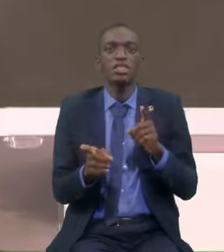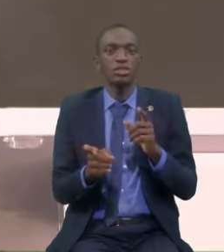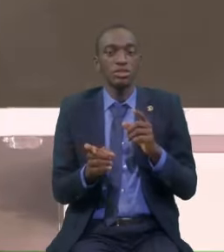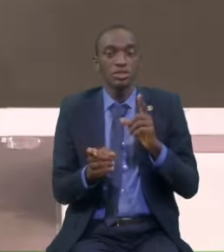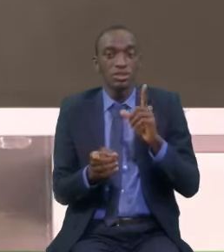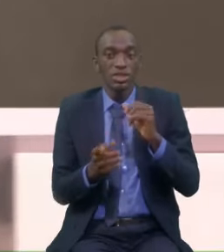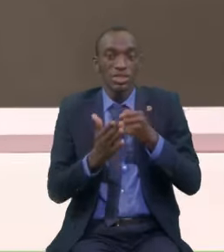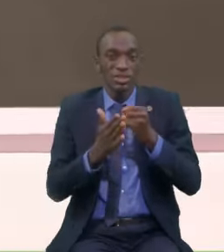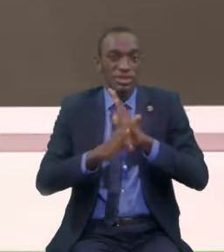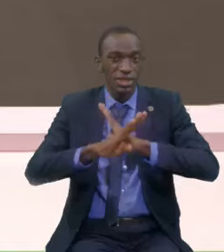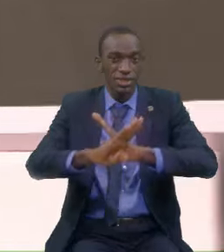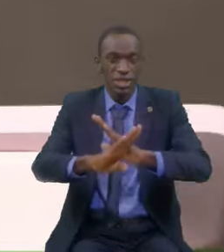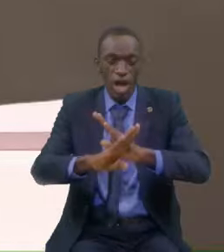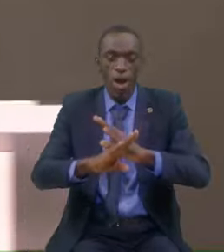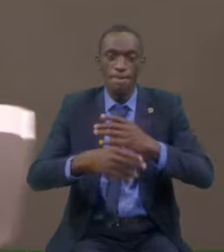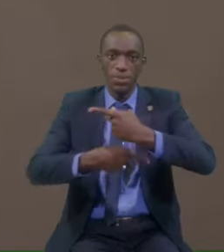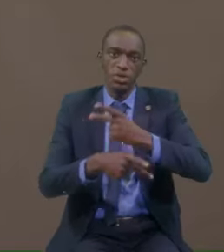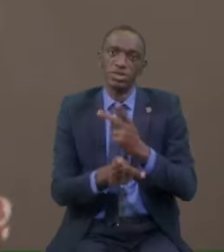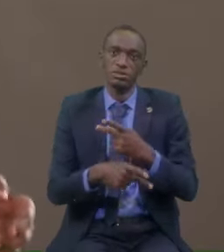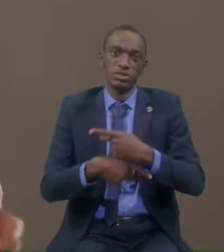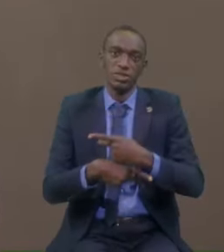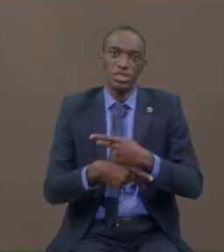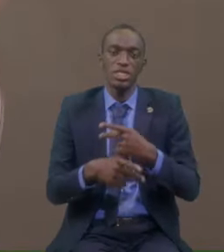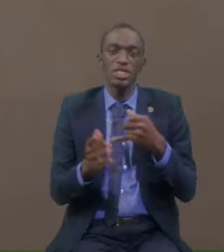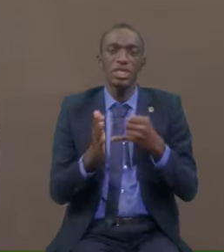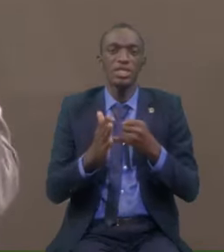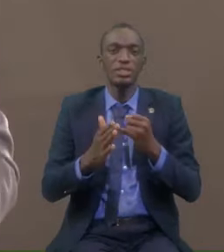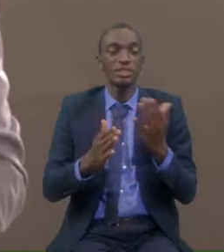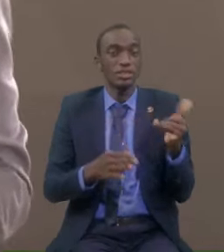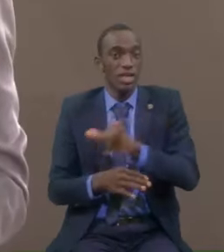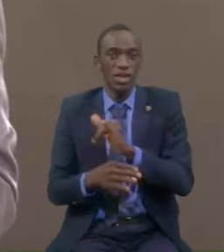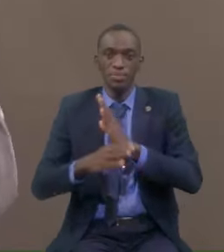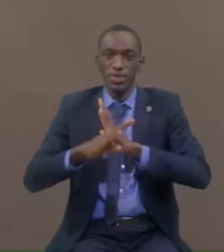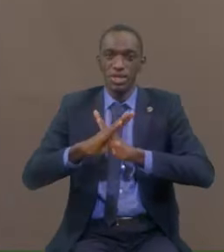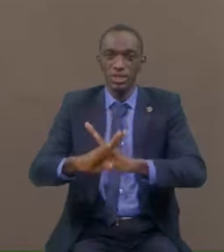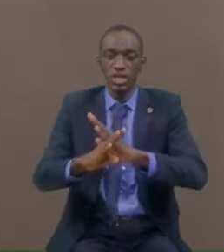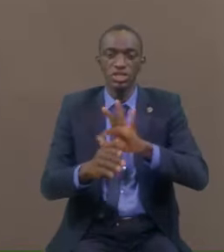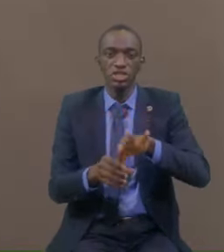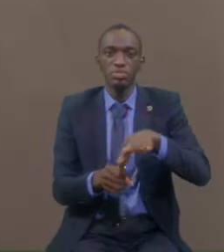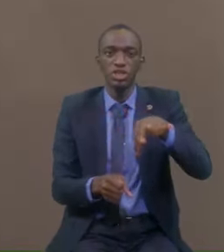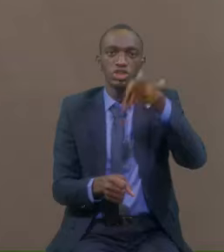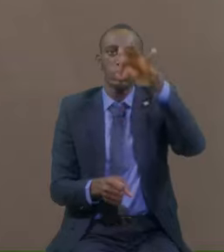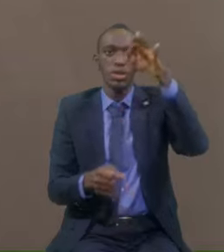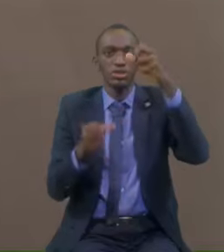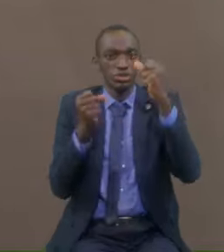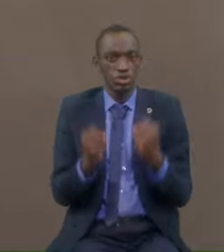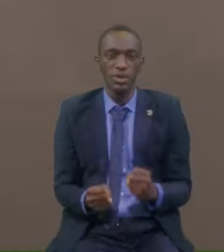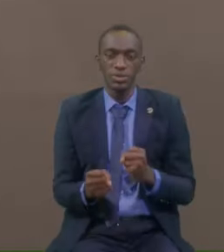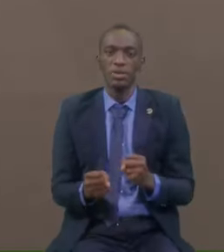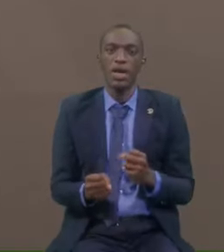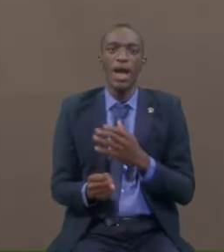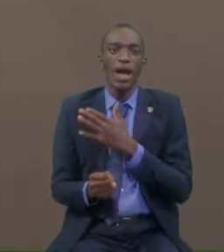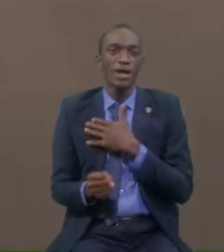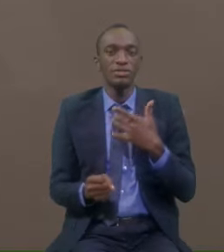hinder usefulness, they hinder spiritual strength. And the chaff, although